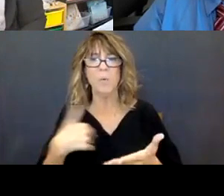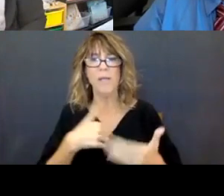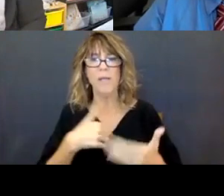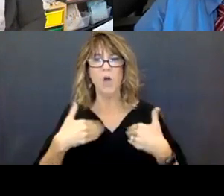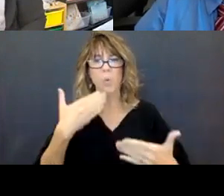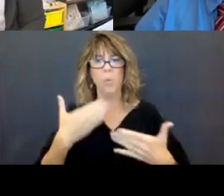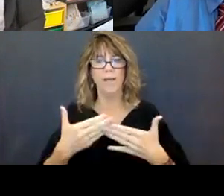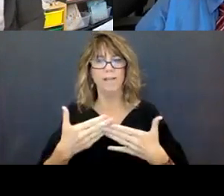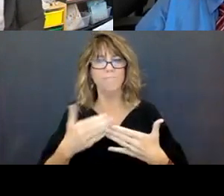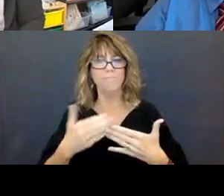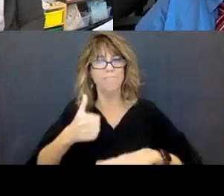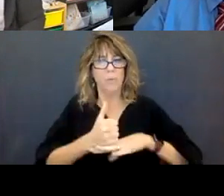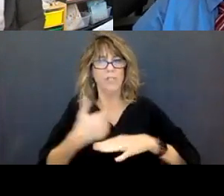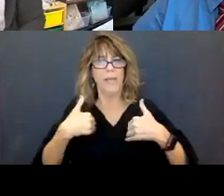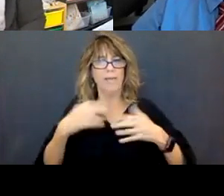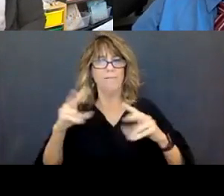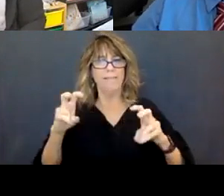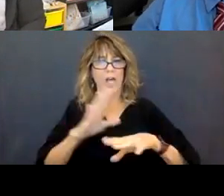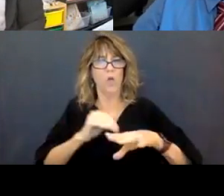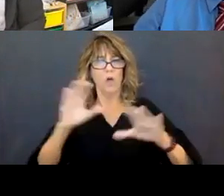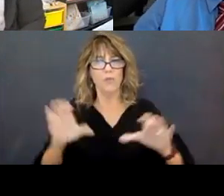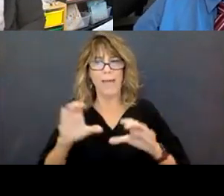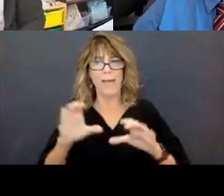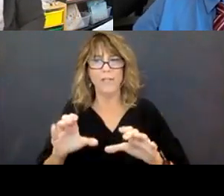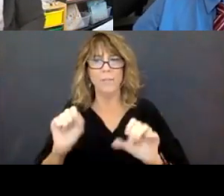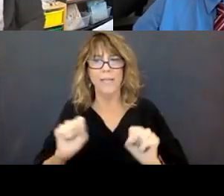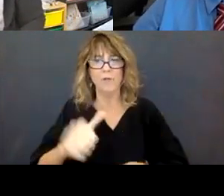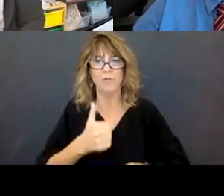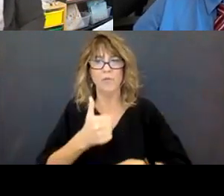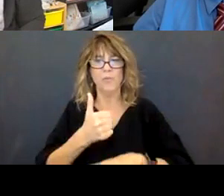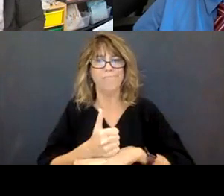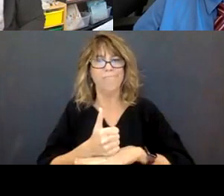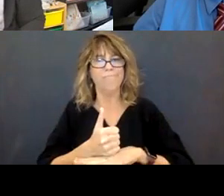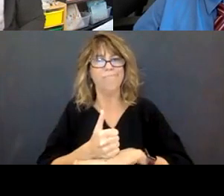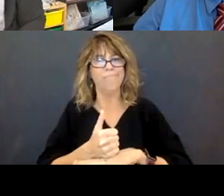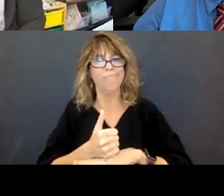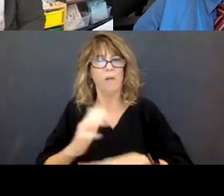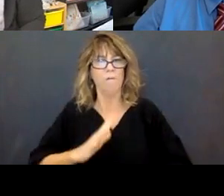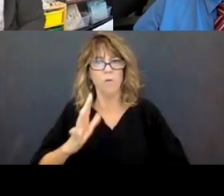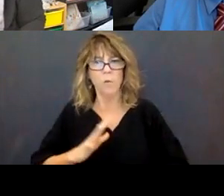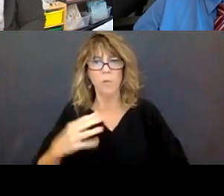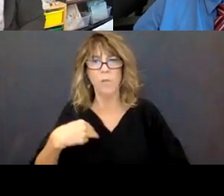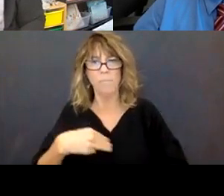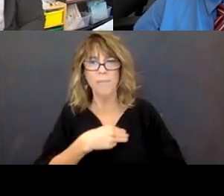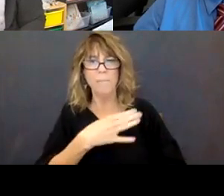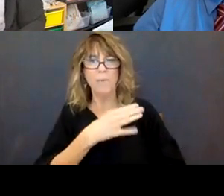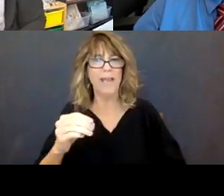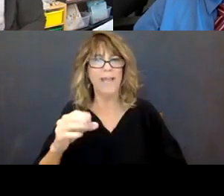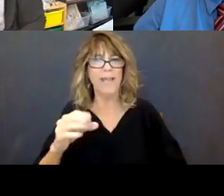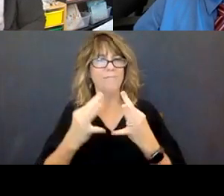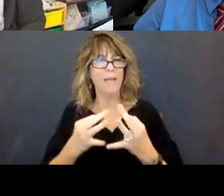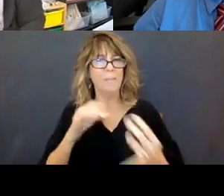place a call to action, establishing formal member and family feedback